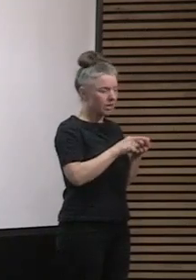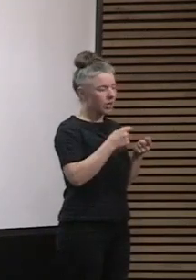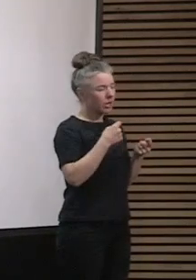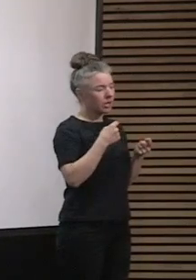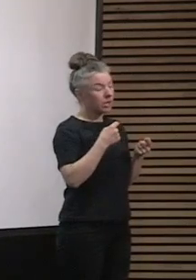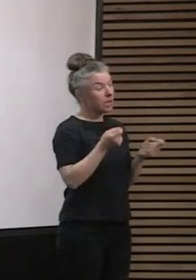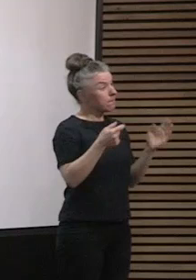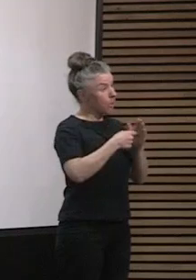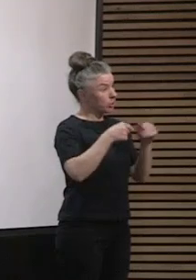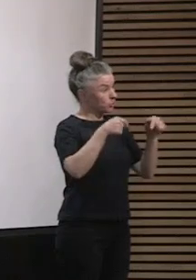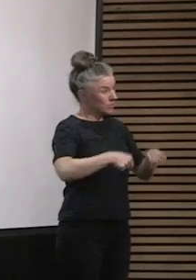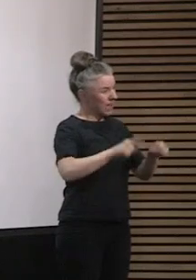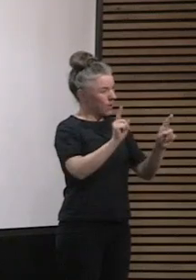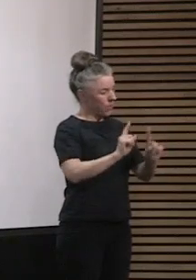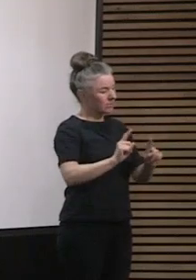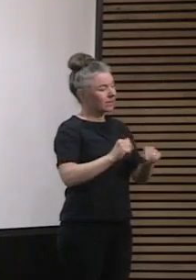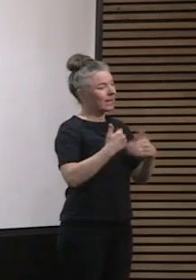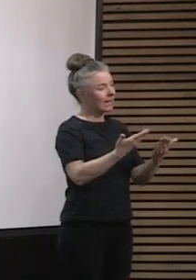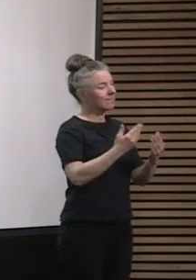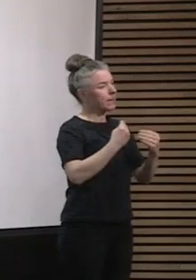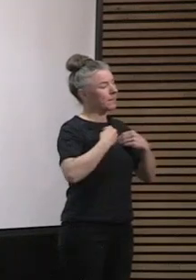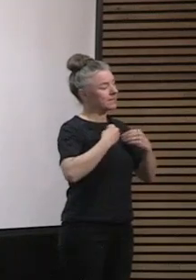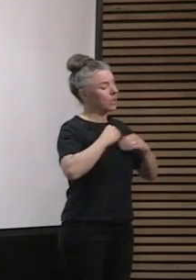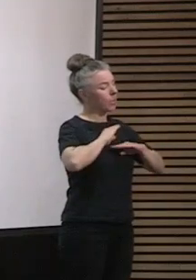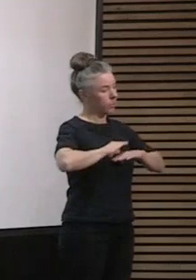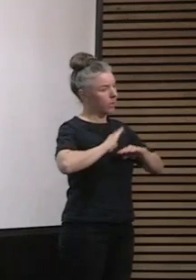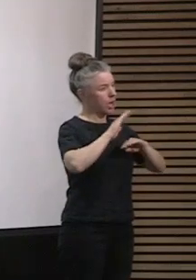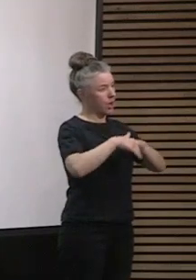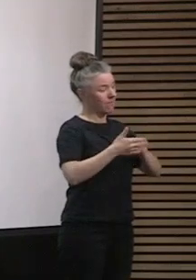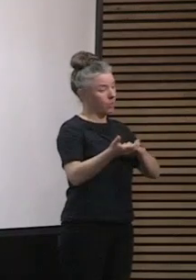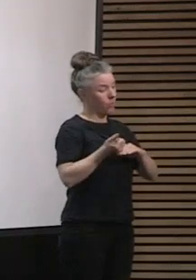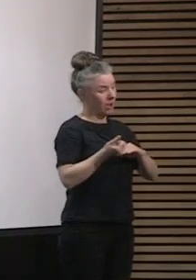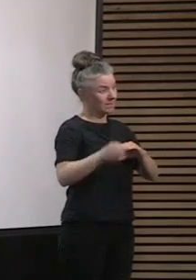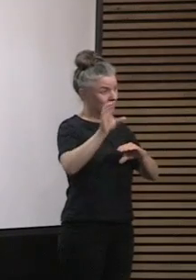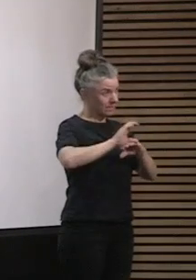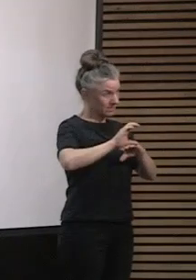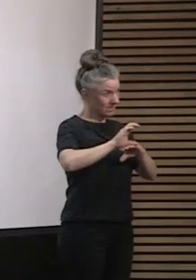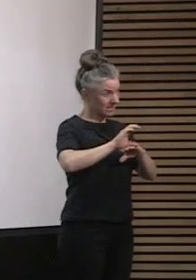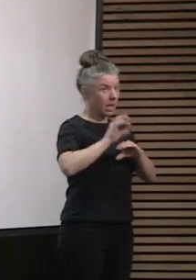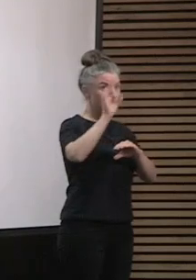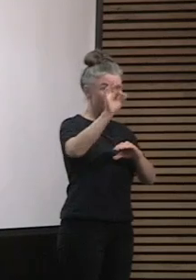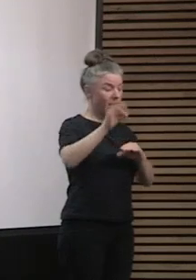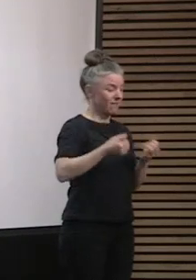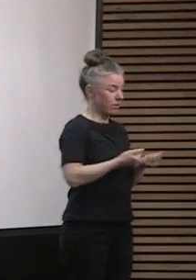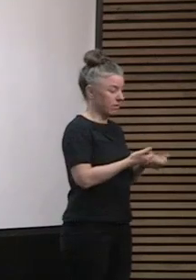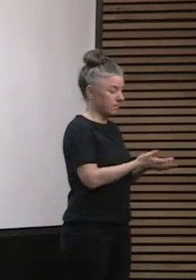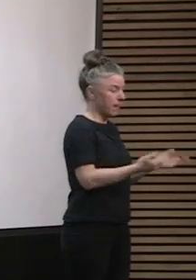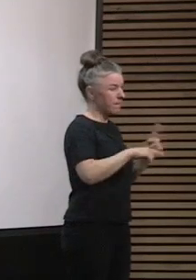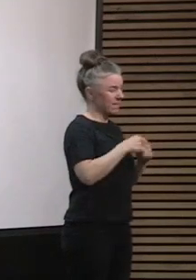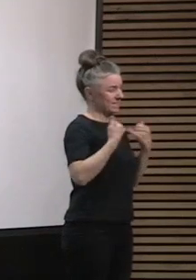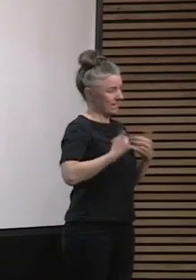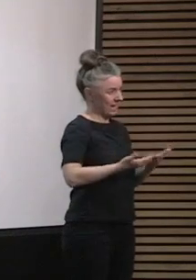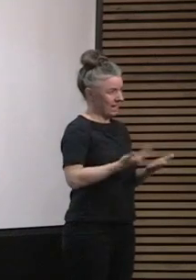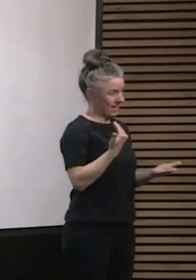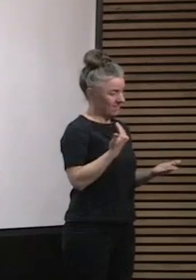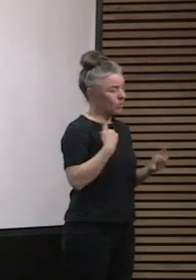important today was to be able to give the confidence around the wage subsidy scheme, also the leave support scheme. We will and we are continuing